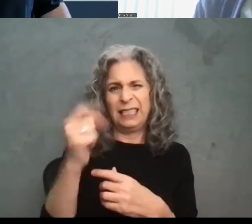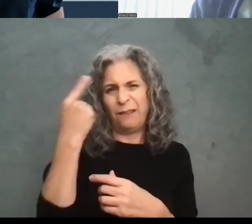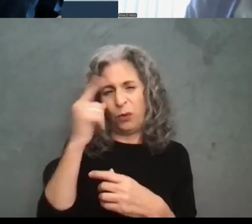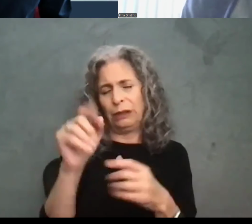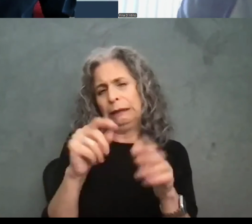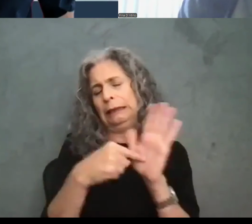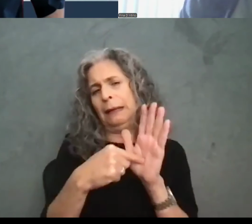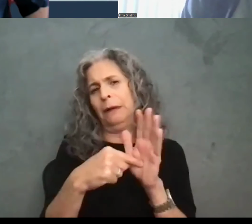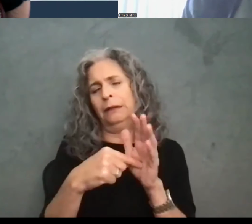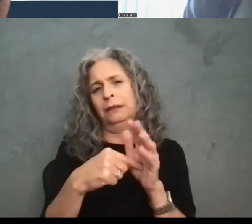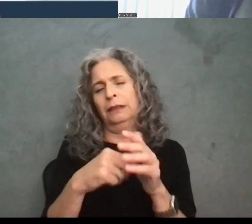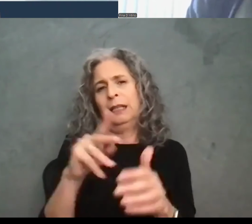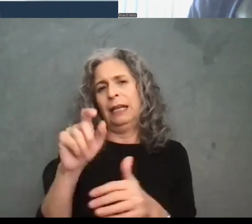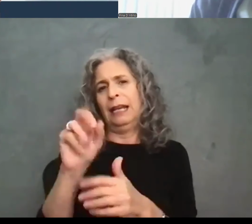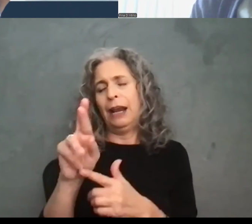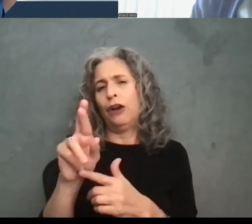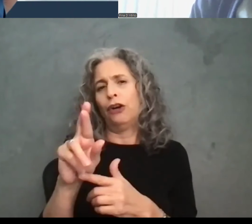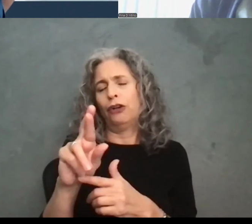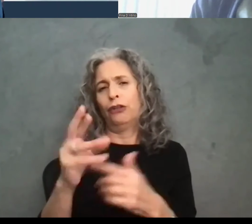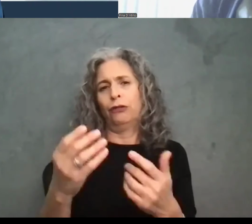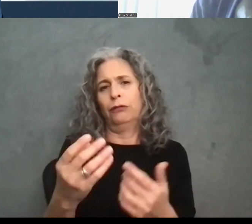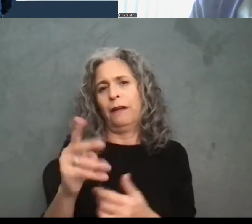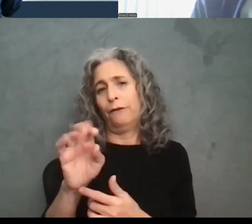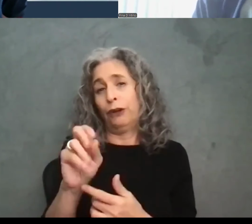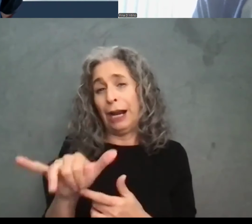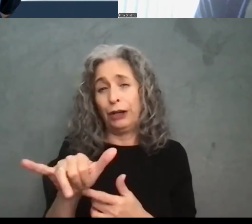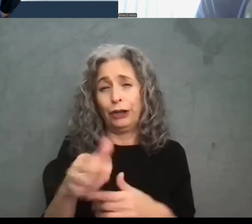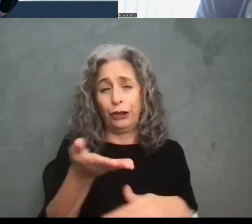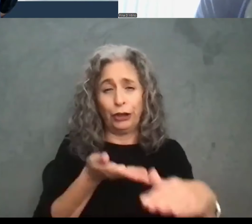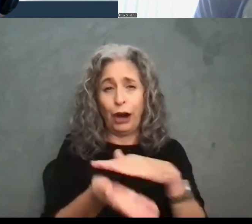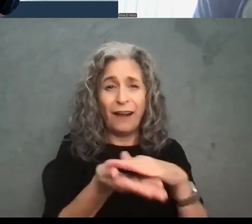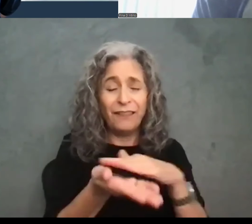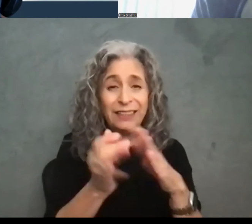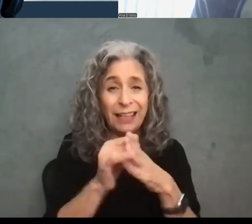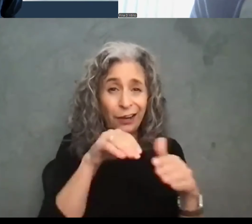as air fryers, ovens, etc., that were accessible?